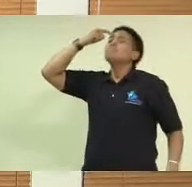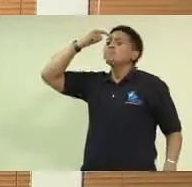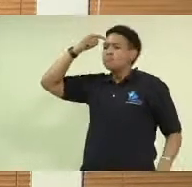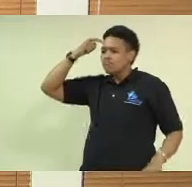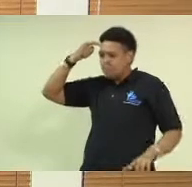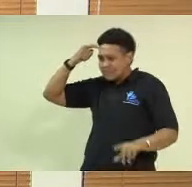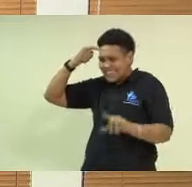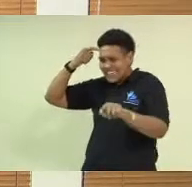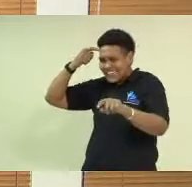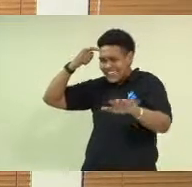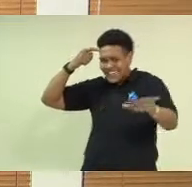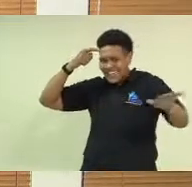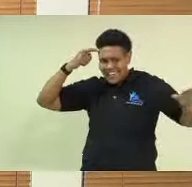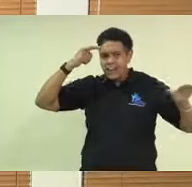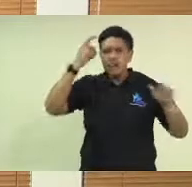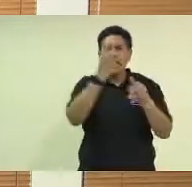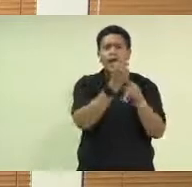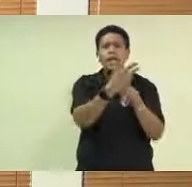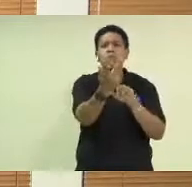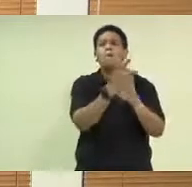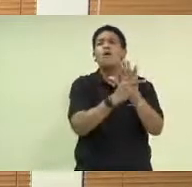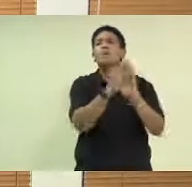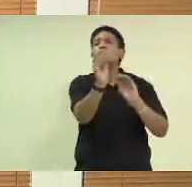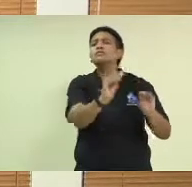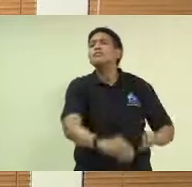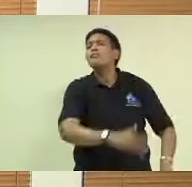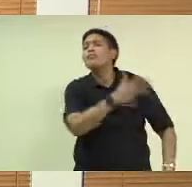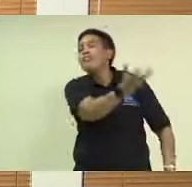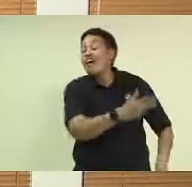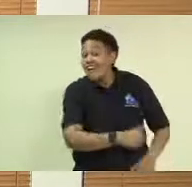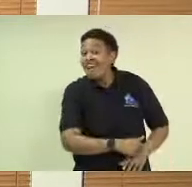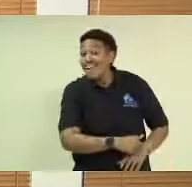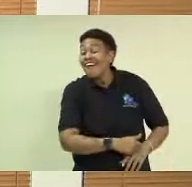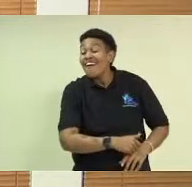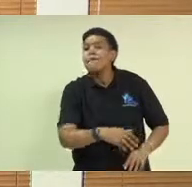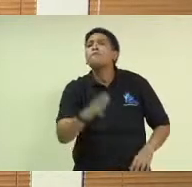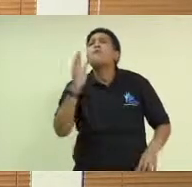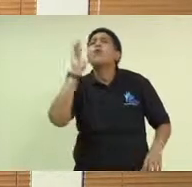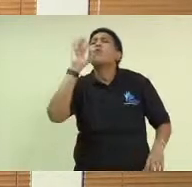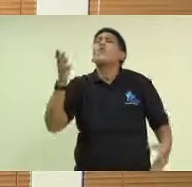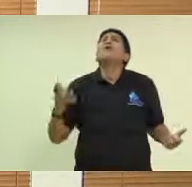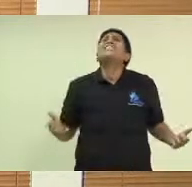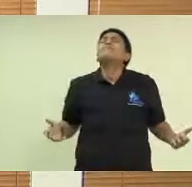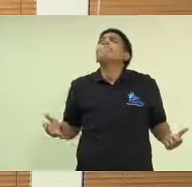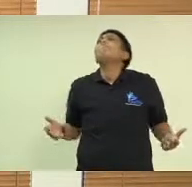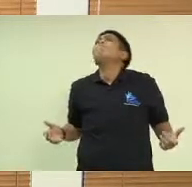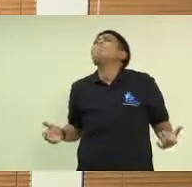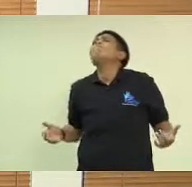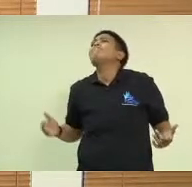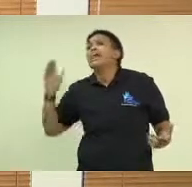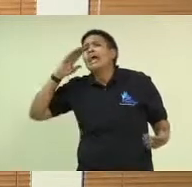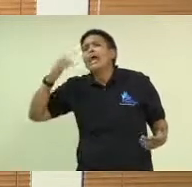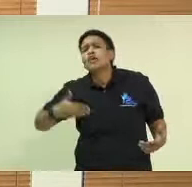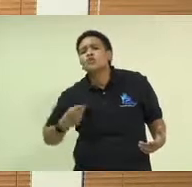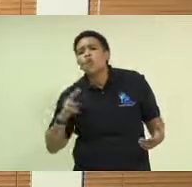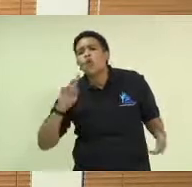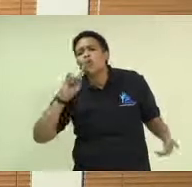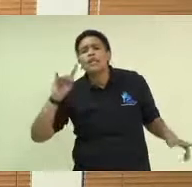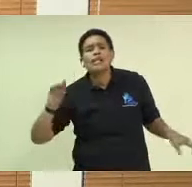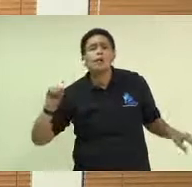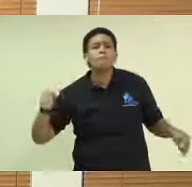to keep in place a policy that would introduce or